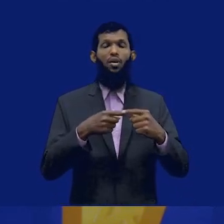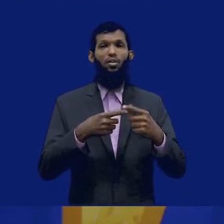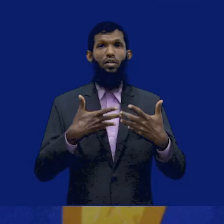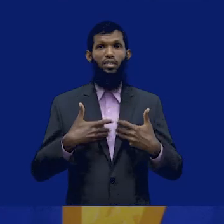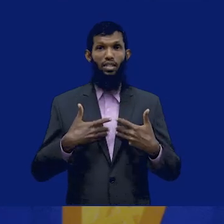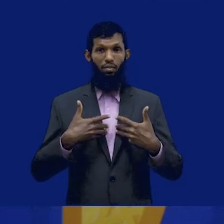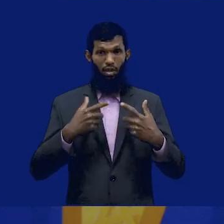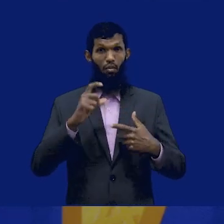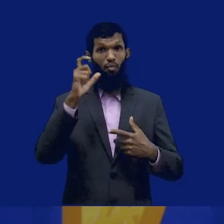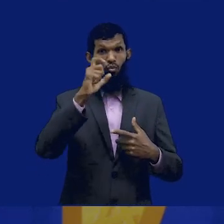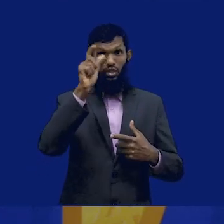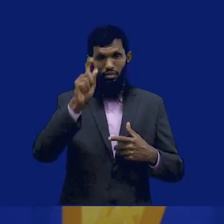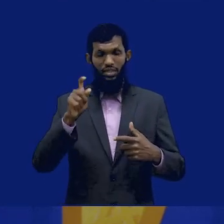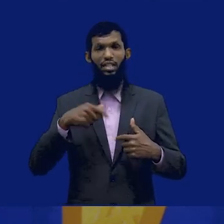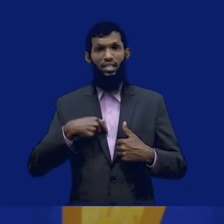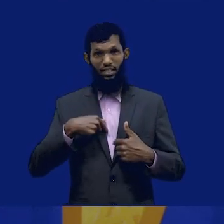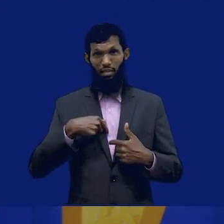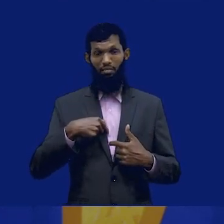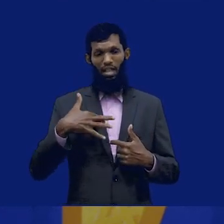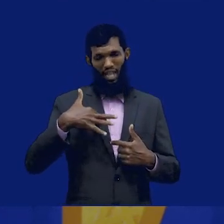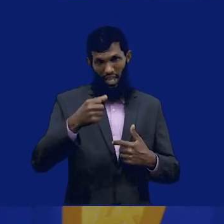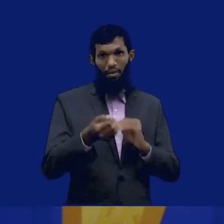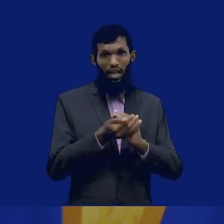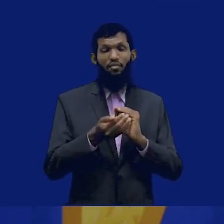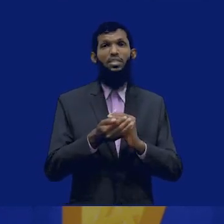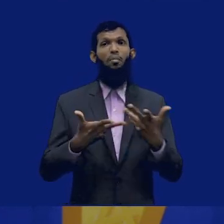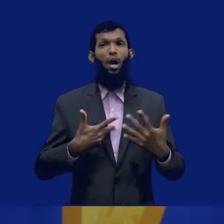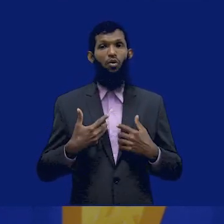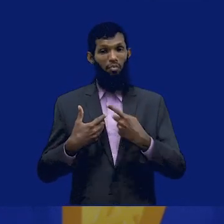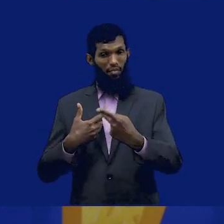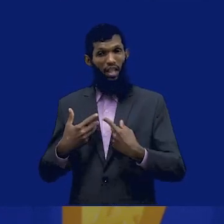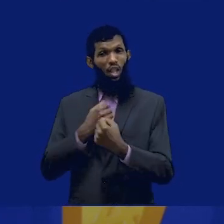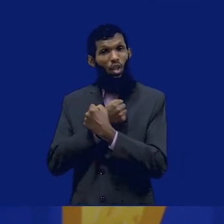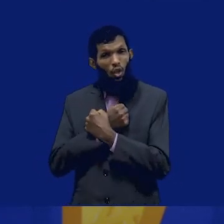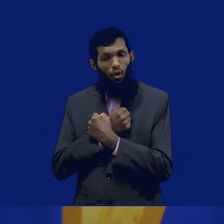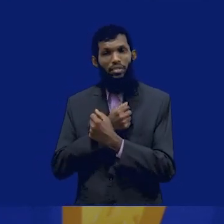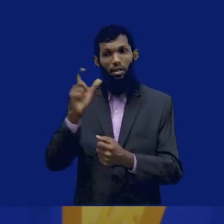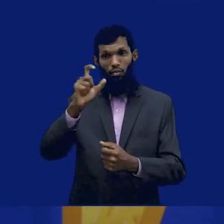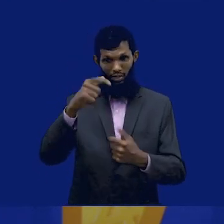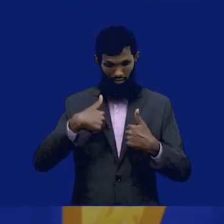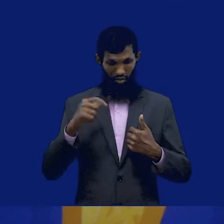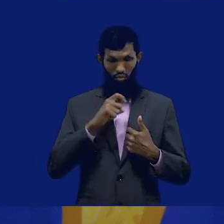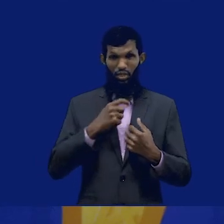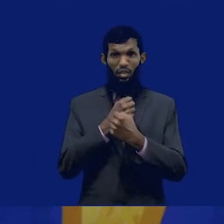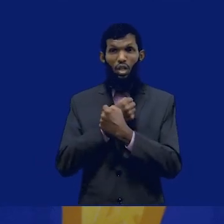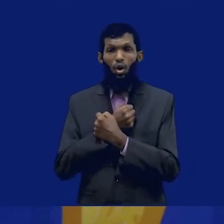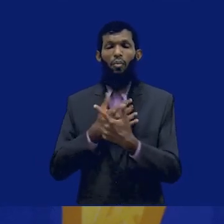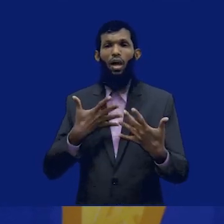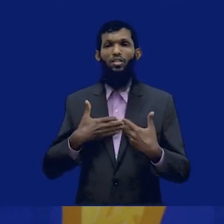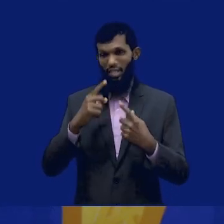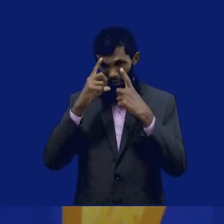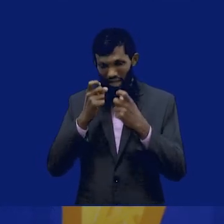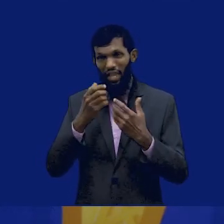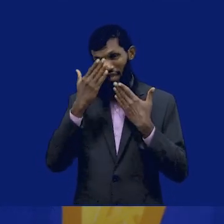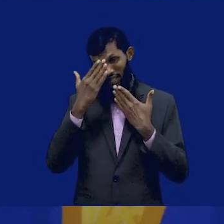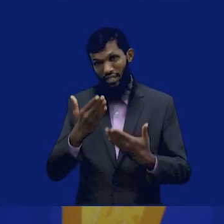the situation of the believers in their love for each other, in their mercy for each other, and in their